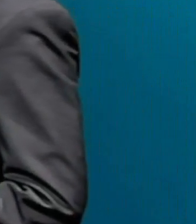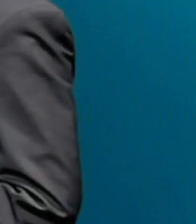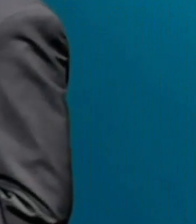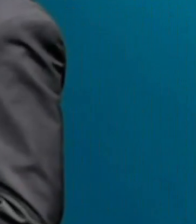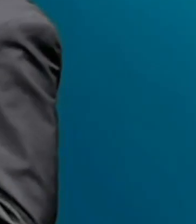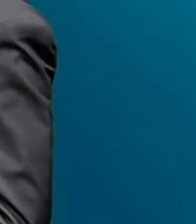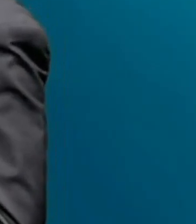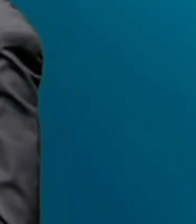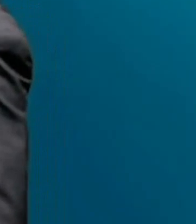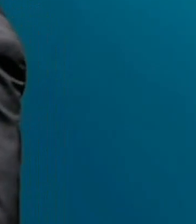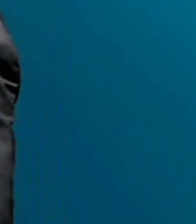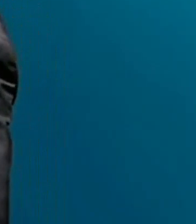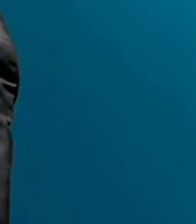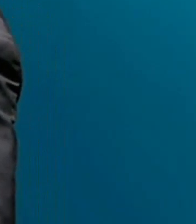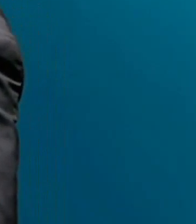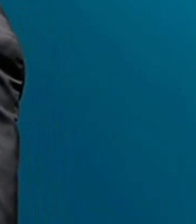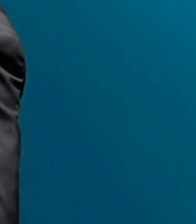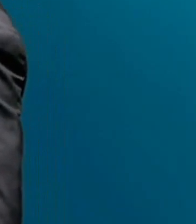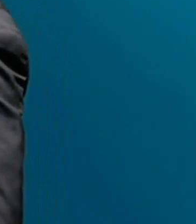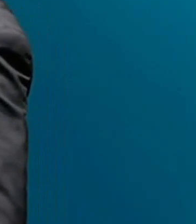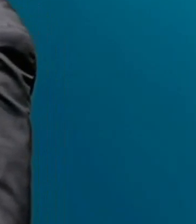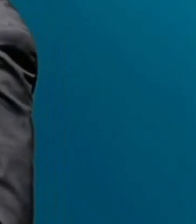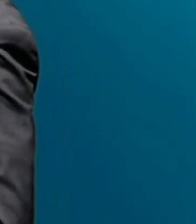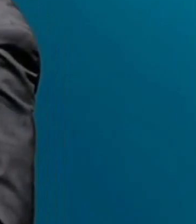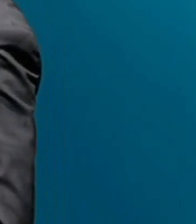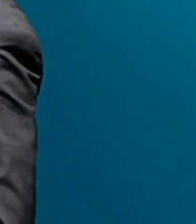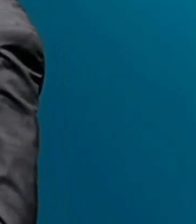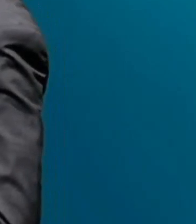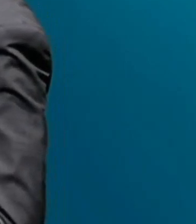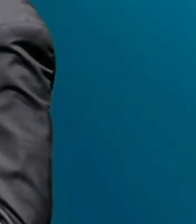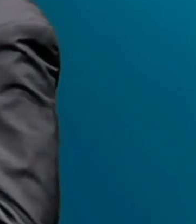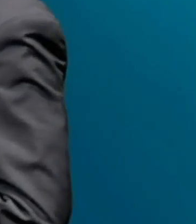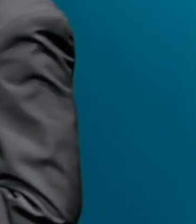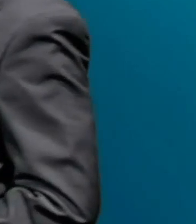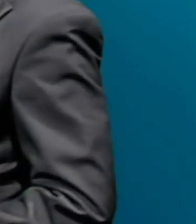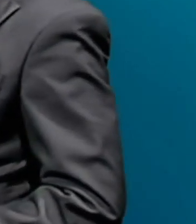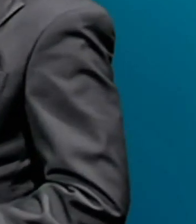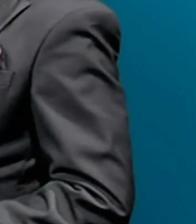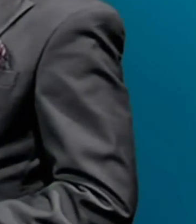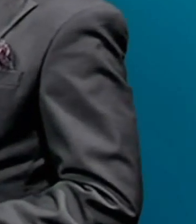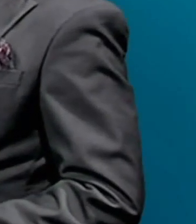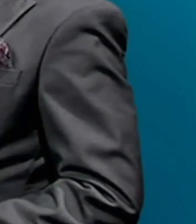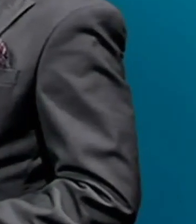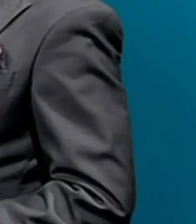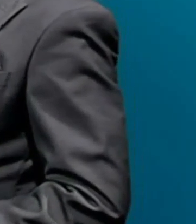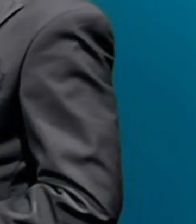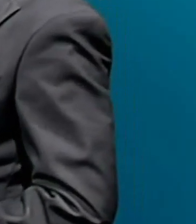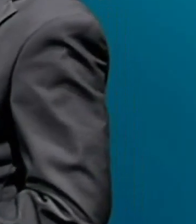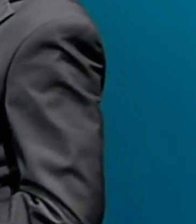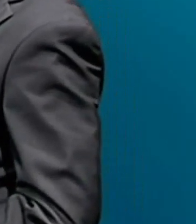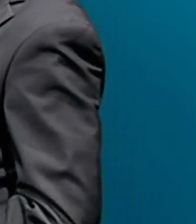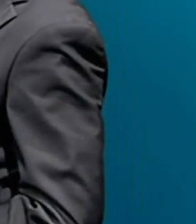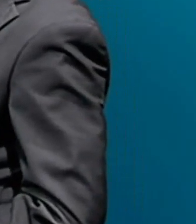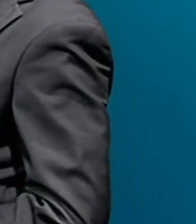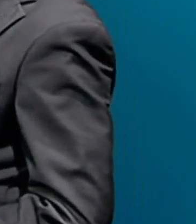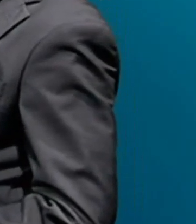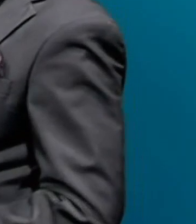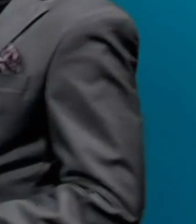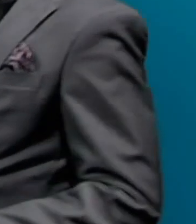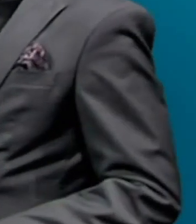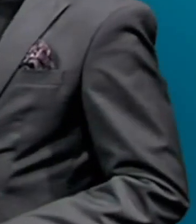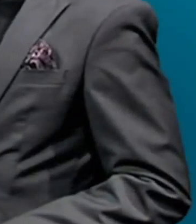Borwa ba re bontšha ka dikgonagalo tša go phulega ga melelo ya hlaga gomme badudi ba iletša gore ba se tlholetše melelo ya hlaga ya go senyakege dikarolo tša gona ka kwagola Upington le dikarolo tša gona ka